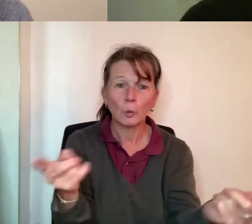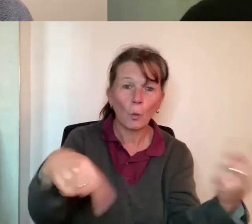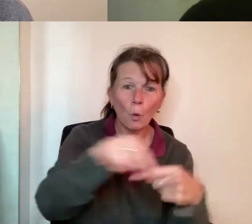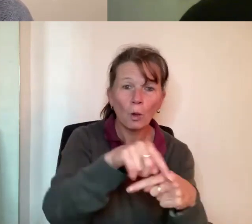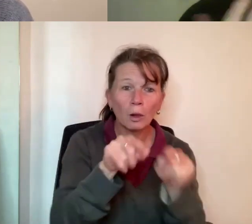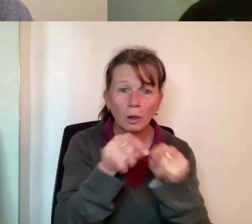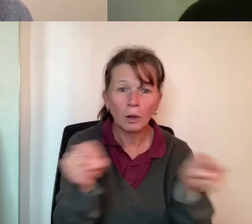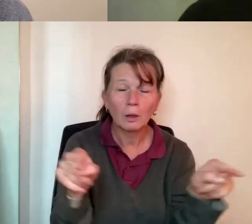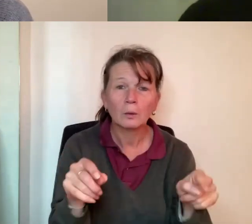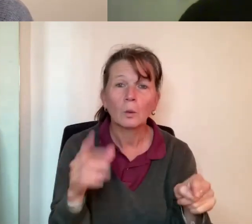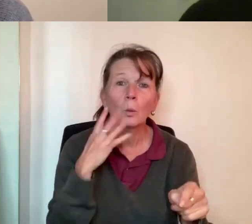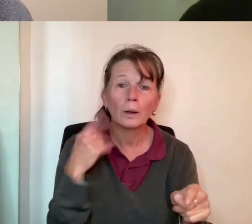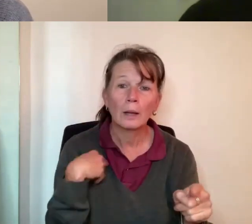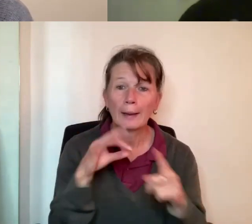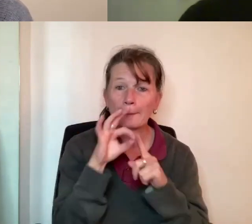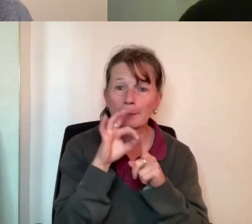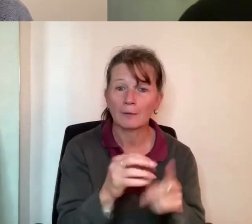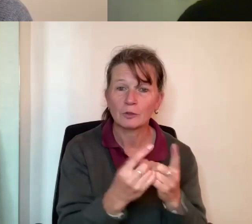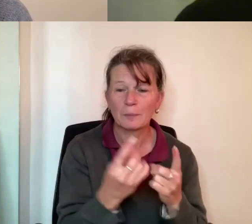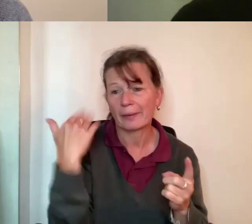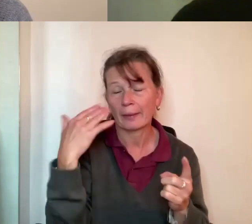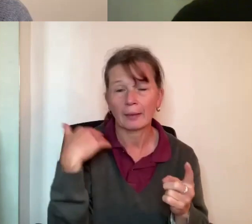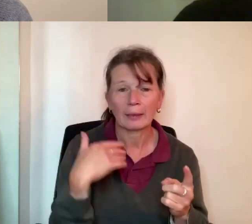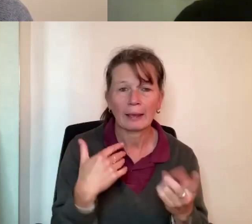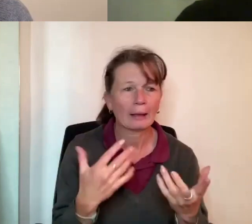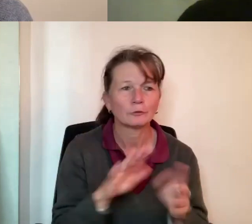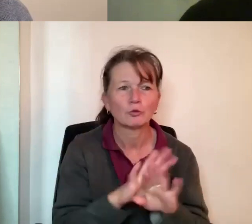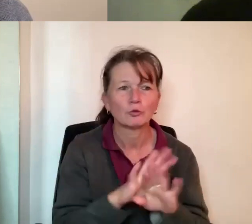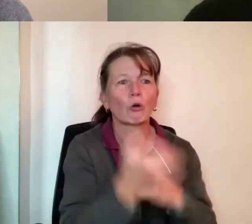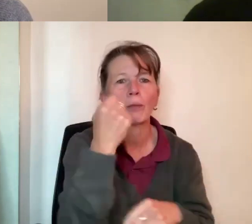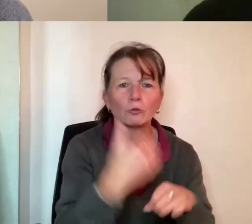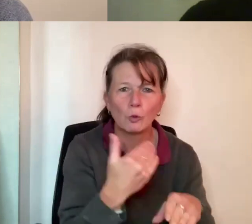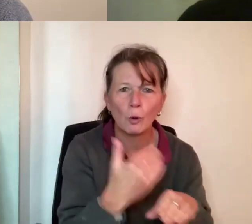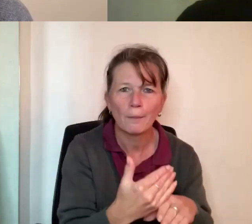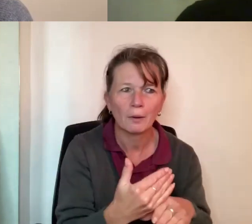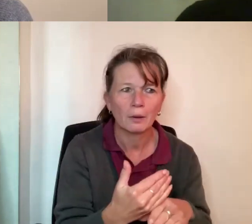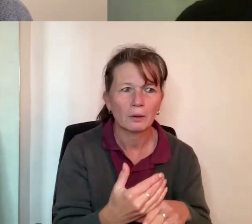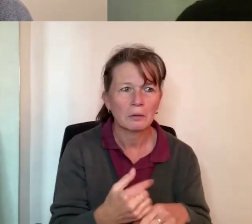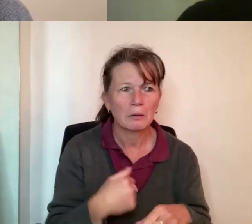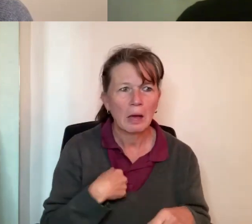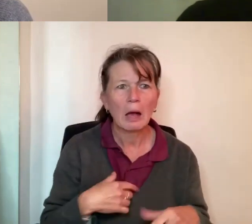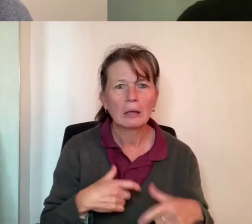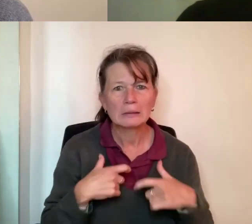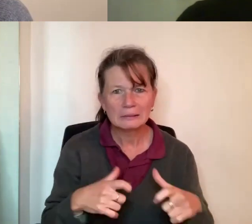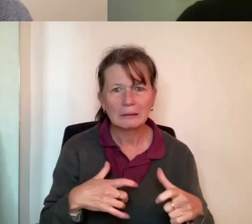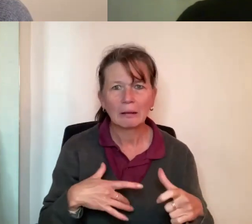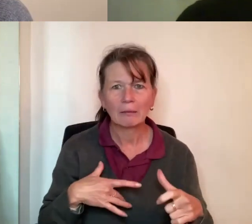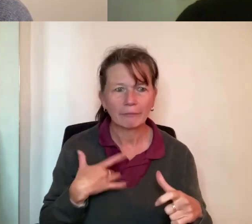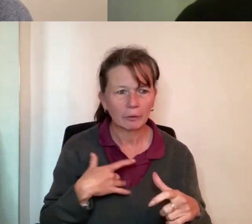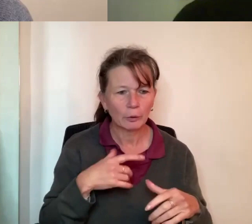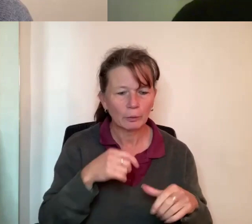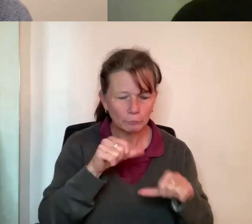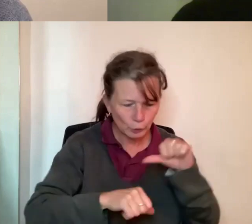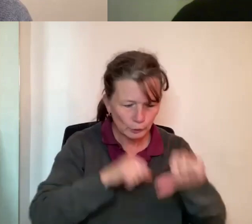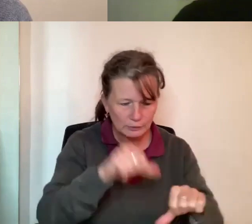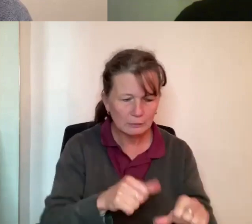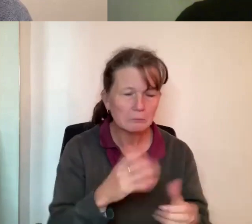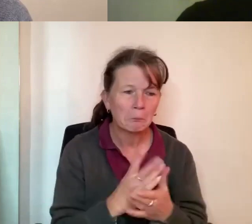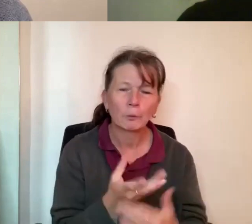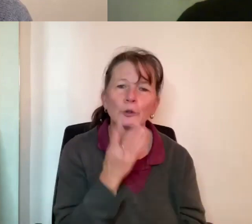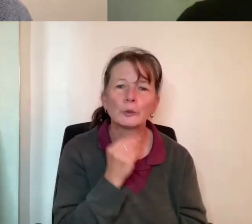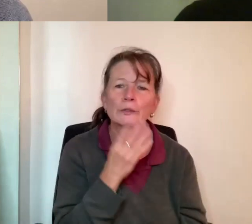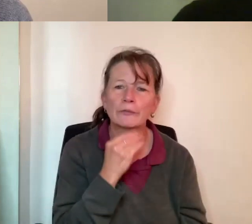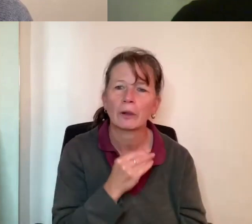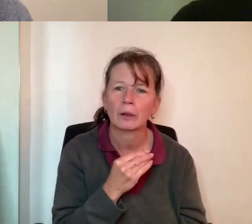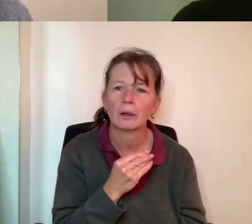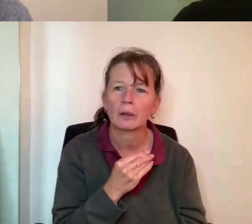I've applied for something and not got it, I've still found that process an incredibly useful one. A one